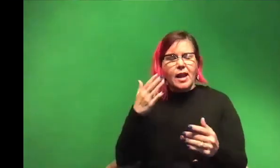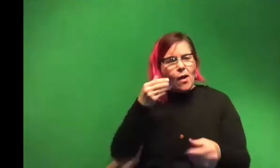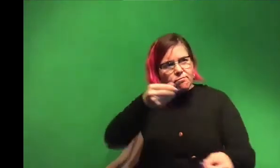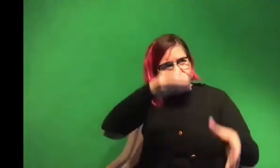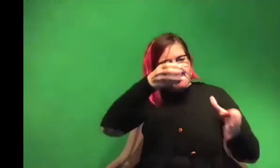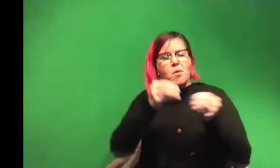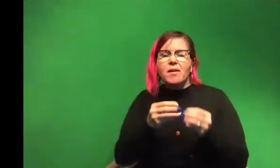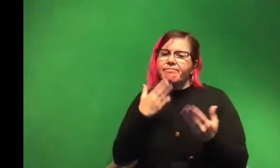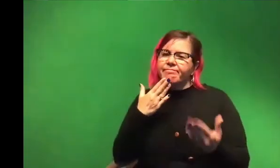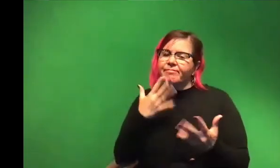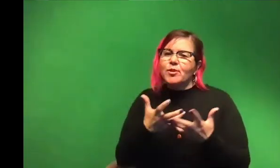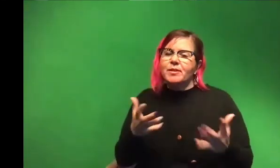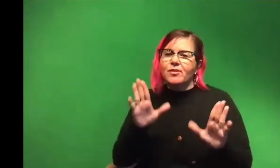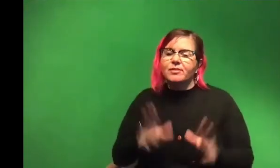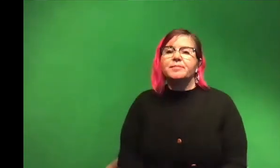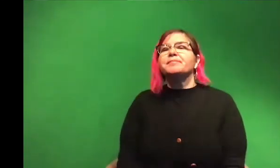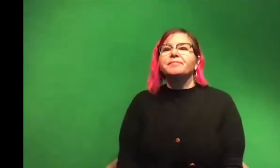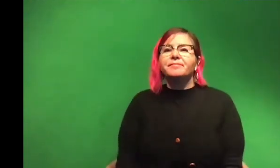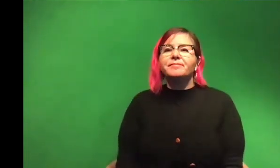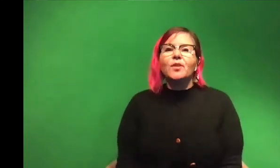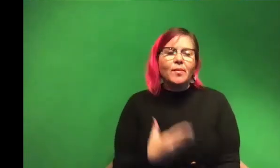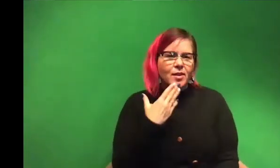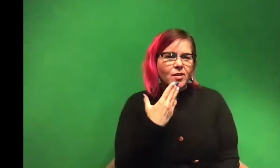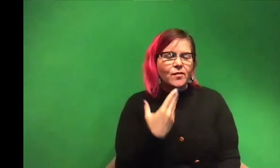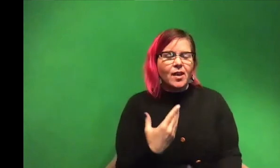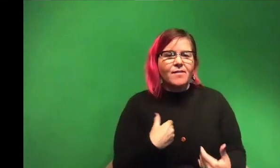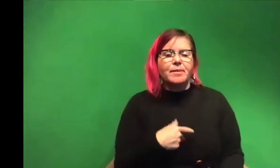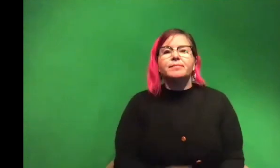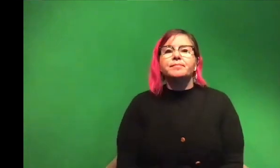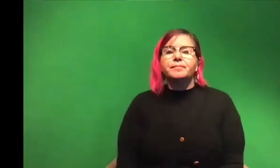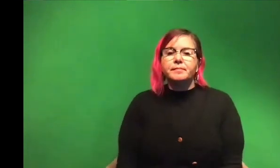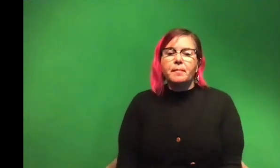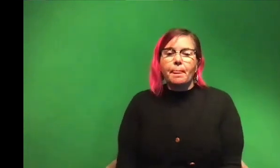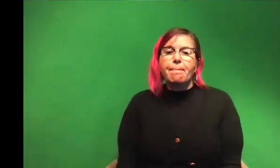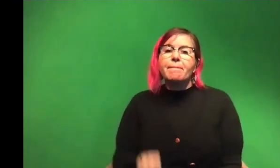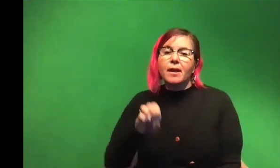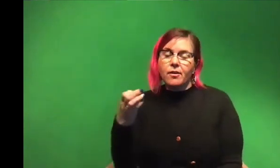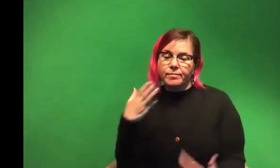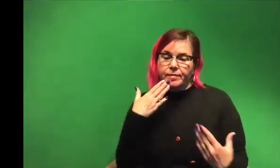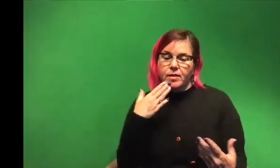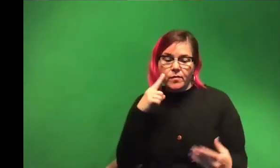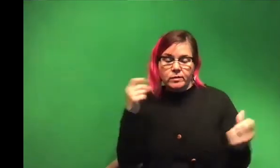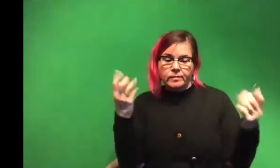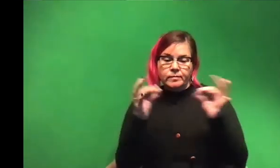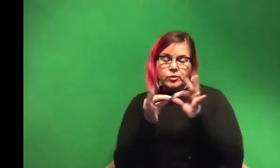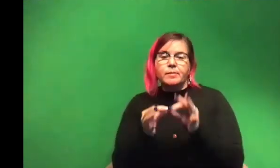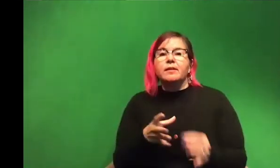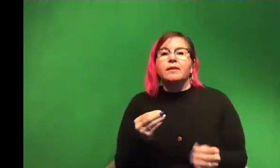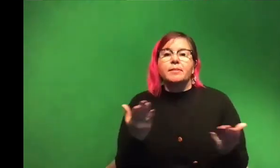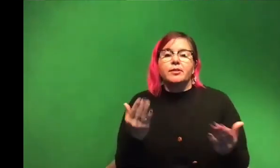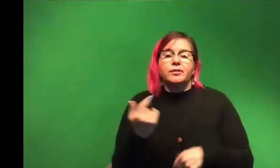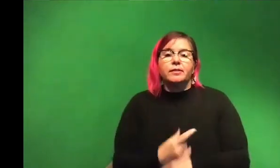much. This was really, really awesome to get a Thanks view for into your job. And Erin, thank you for signing and being with us